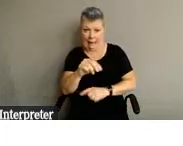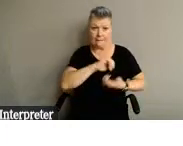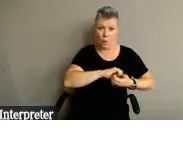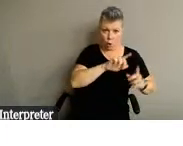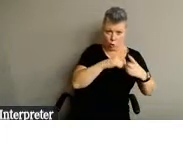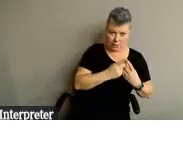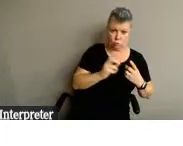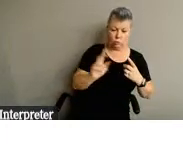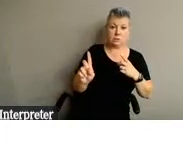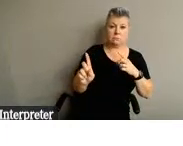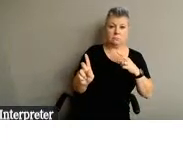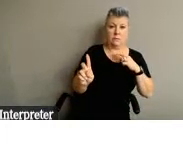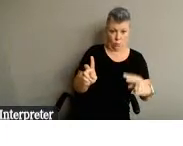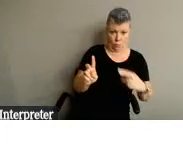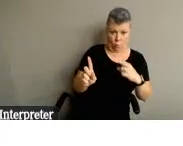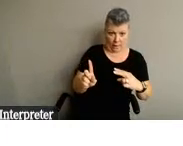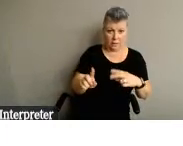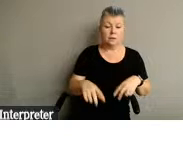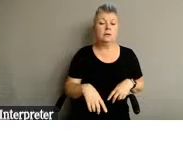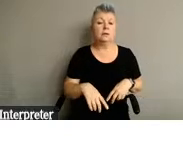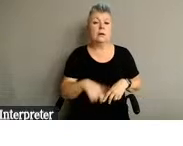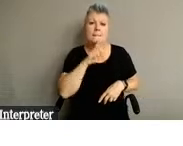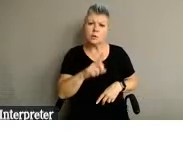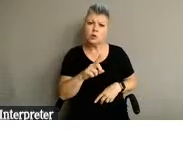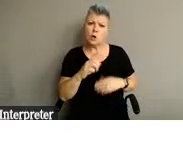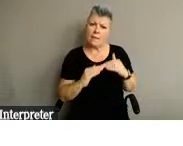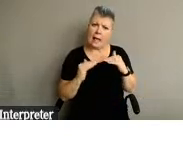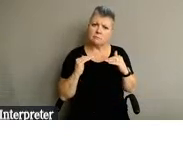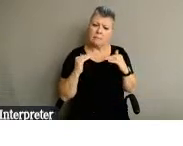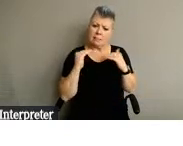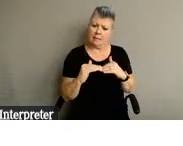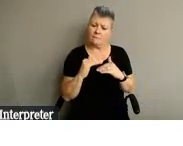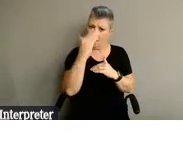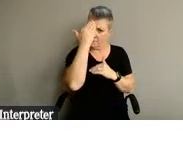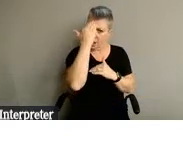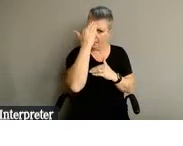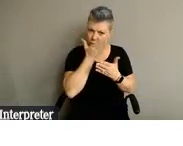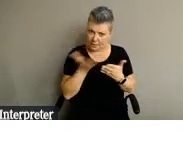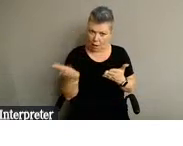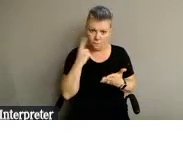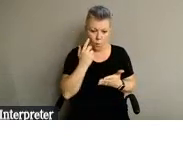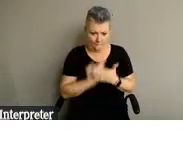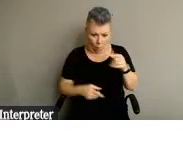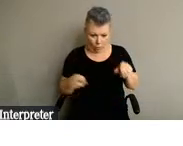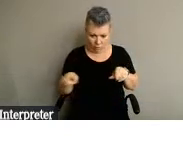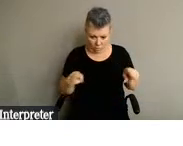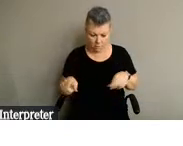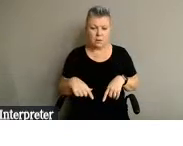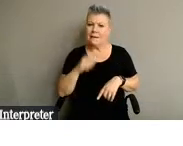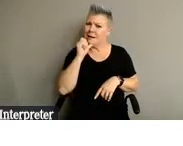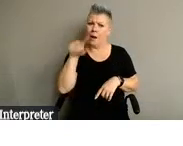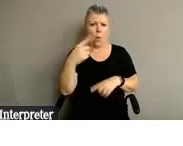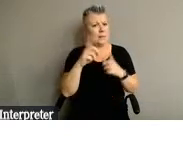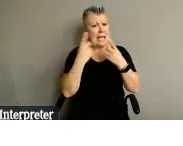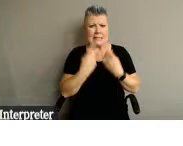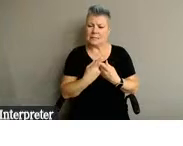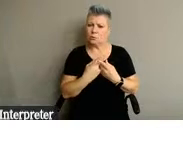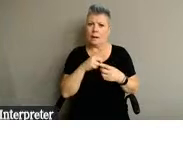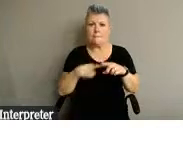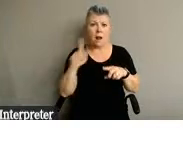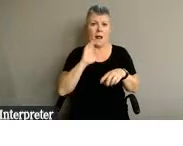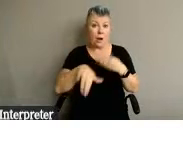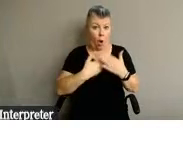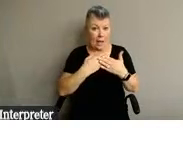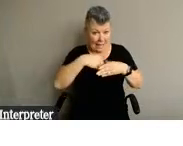and ensuring that that level of knowledge is there, not just at the district level, but at the school level where it matters